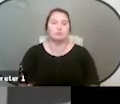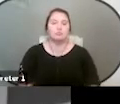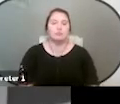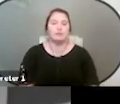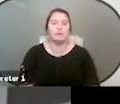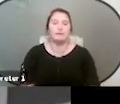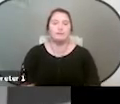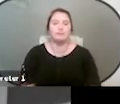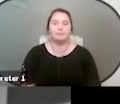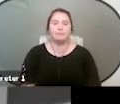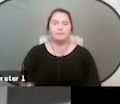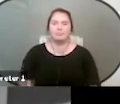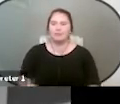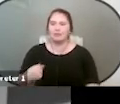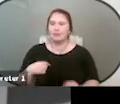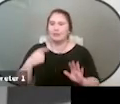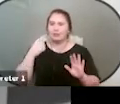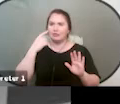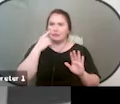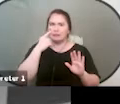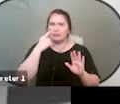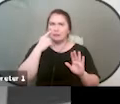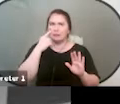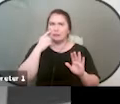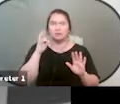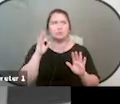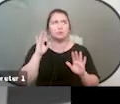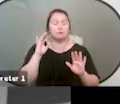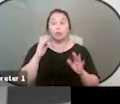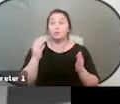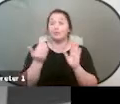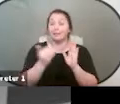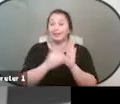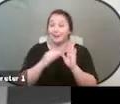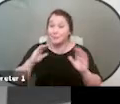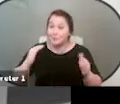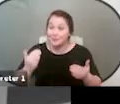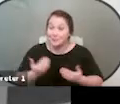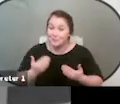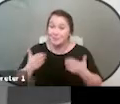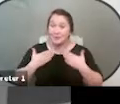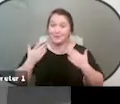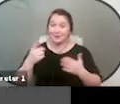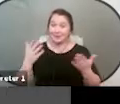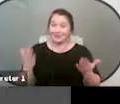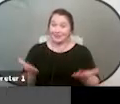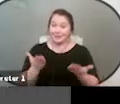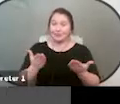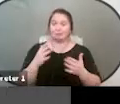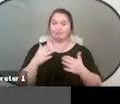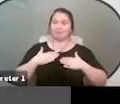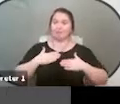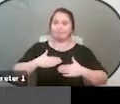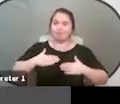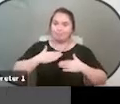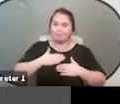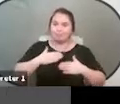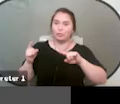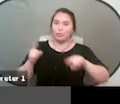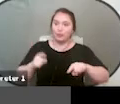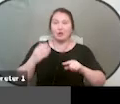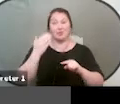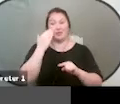So I think with that, again, welcome. Glad you're here. We really appreciate you being with us and know it's been a